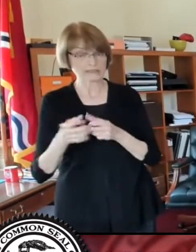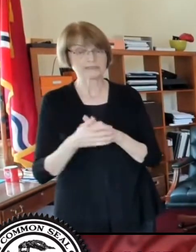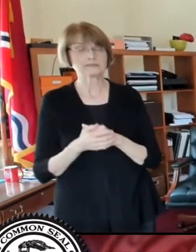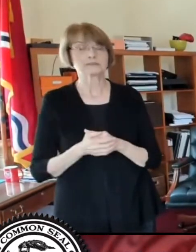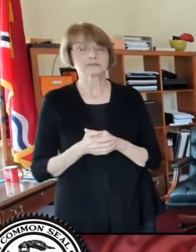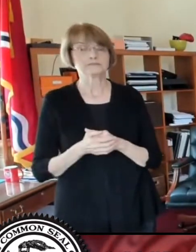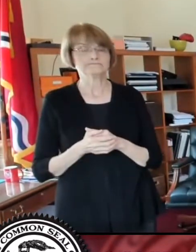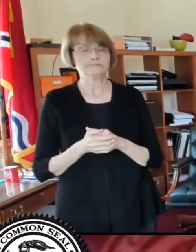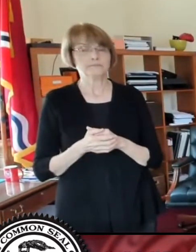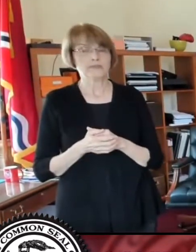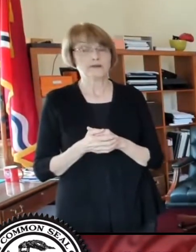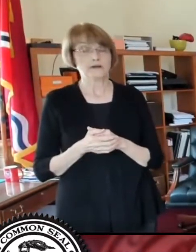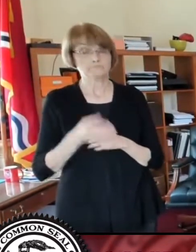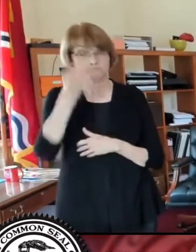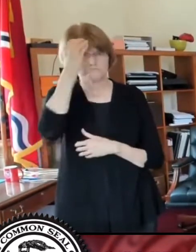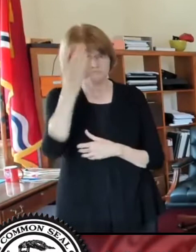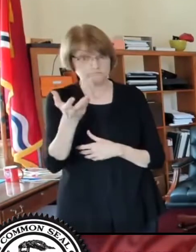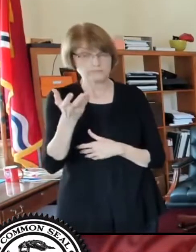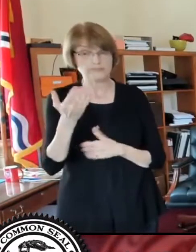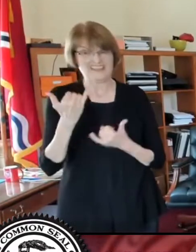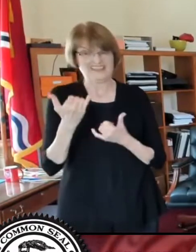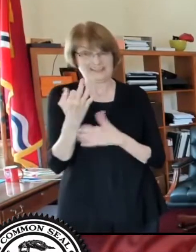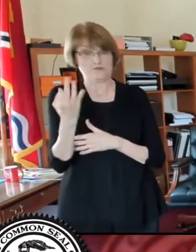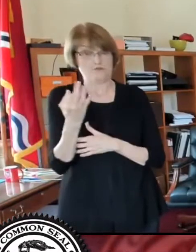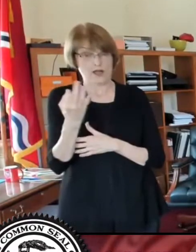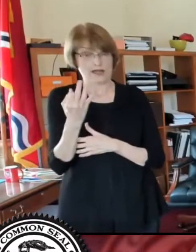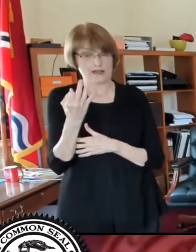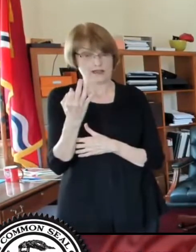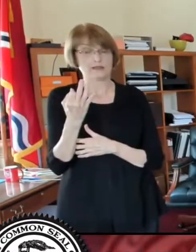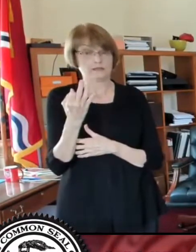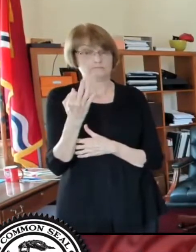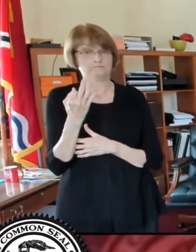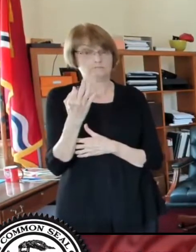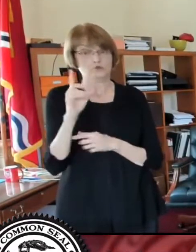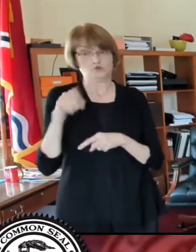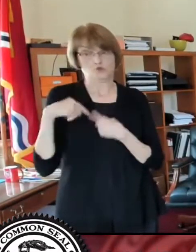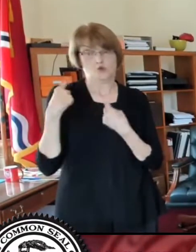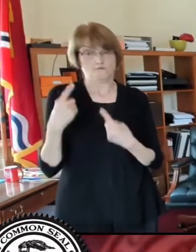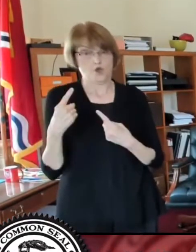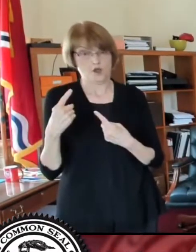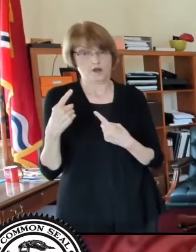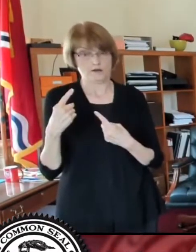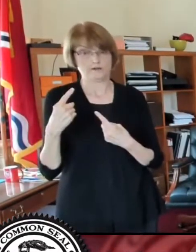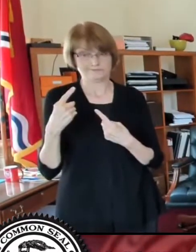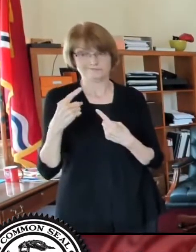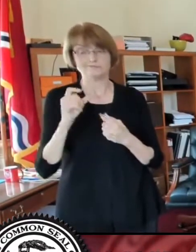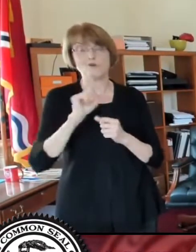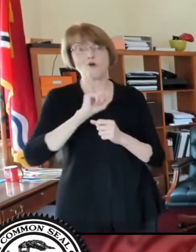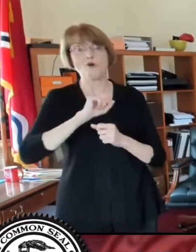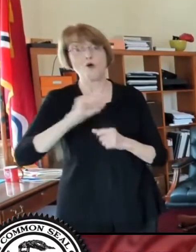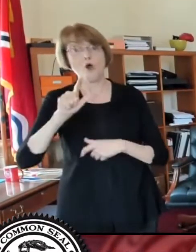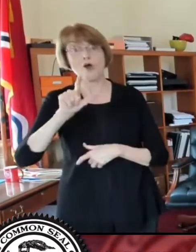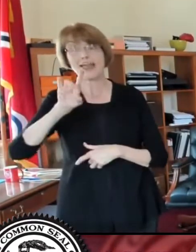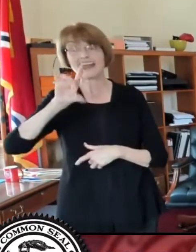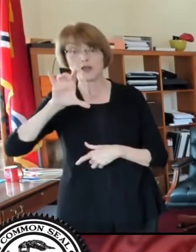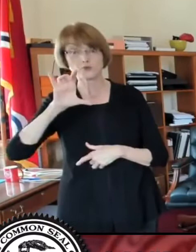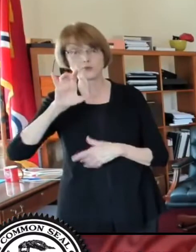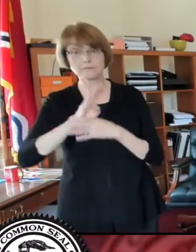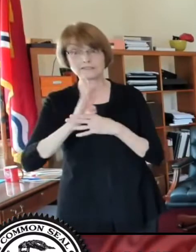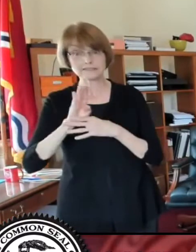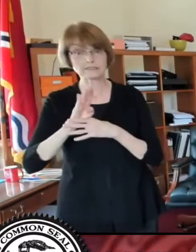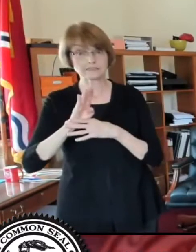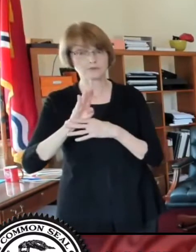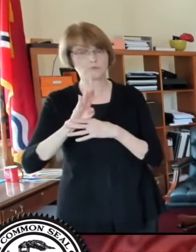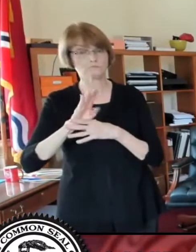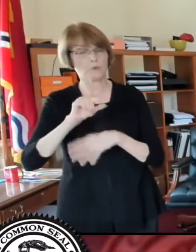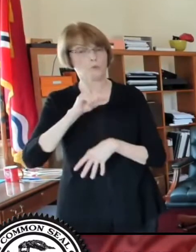we are, by this Friday, we will have identified all 800 businesses that are able to get this